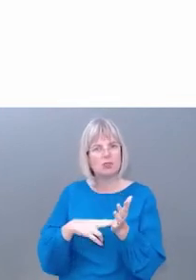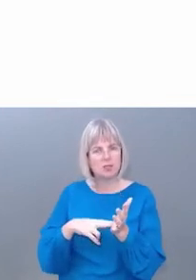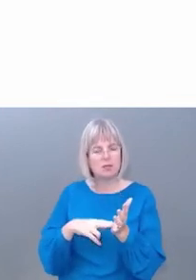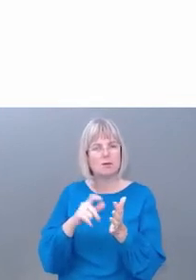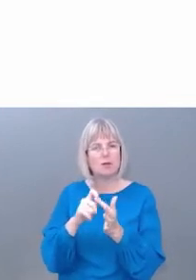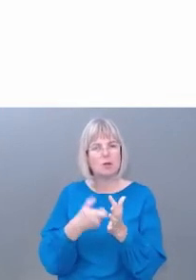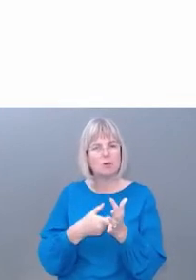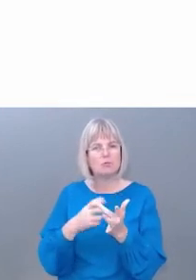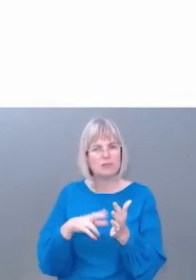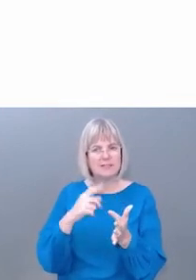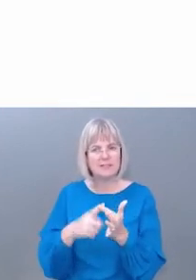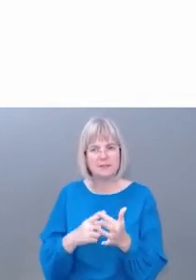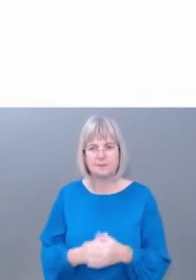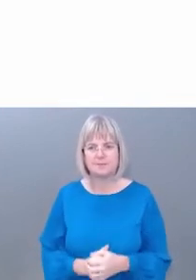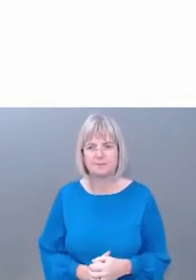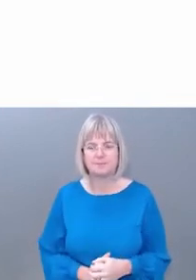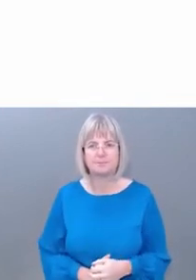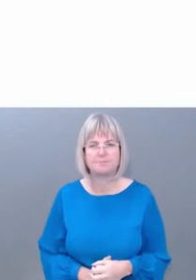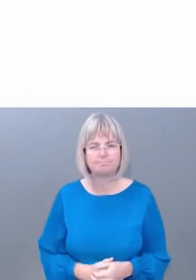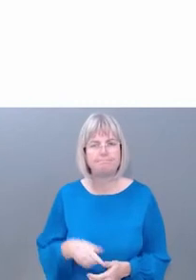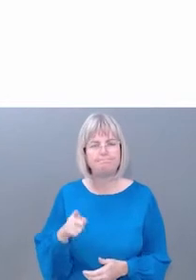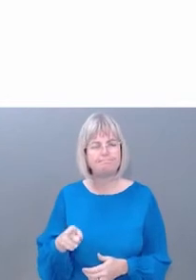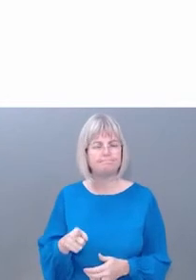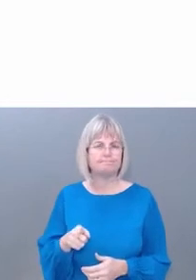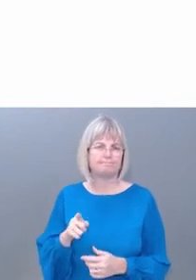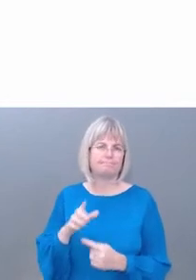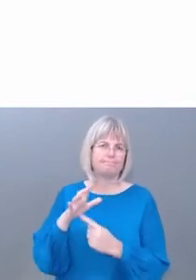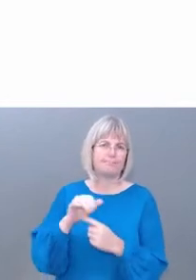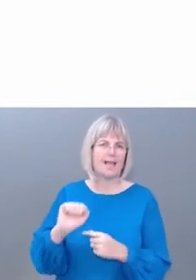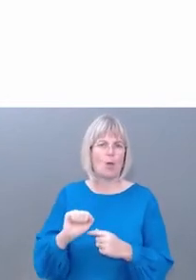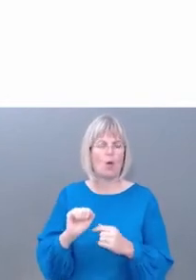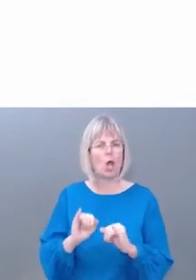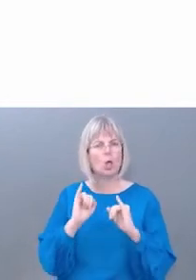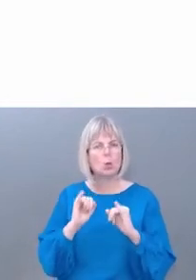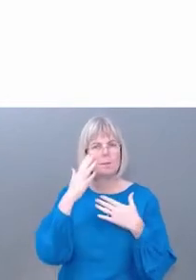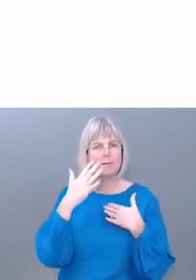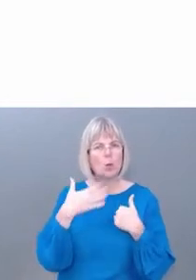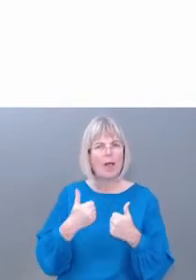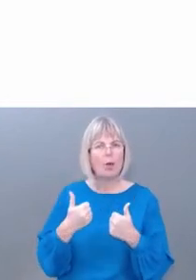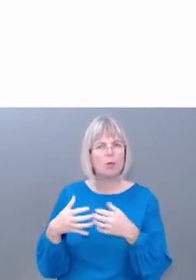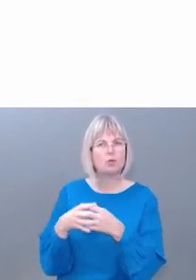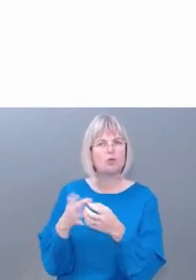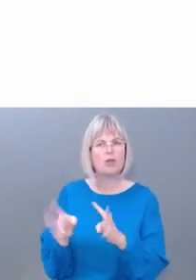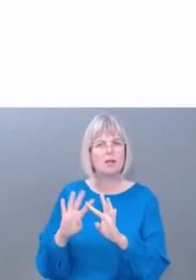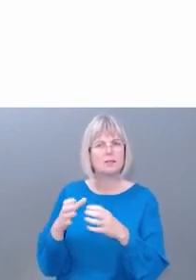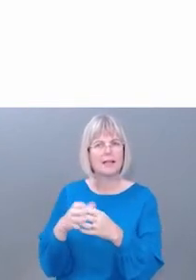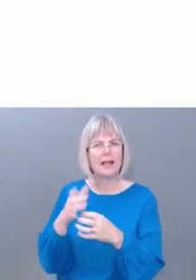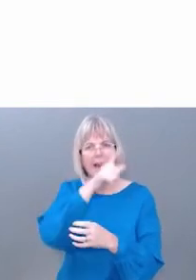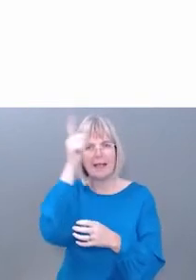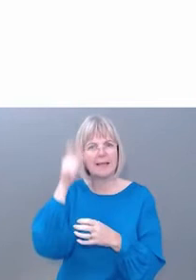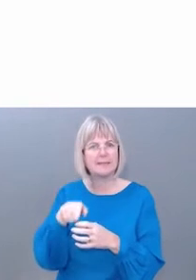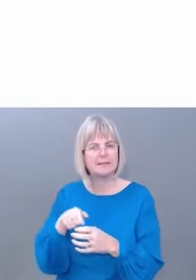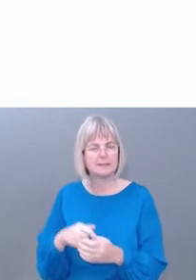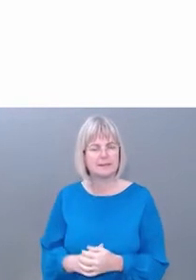LYPFT, which is our acute mental health trust in Leeds. So I'm really going to talk about how I think this partnership is